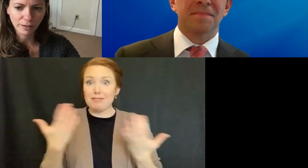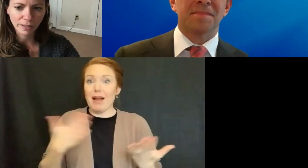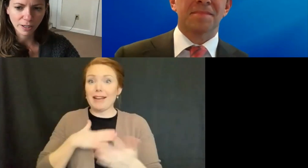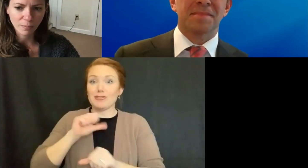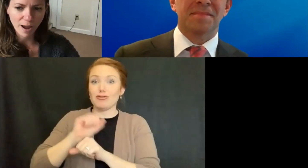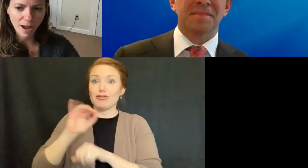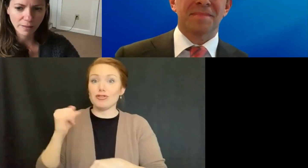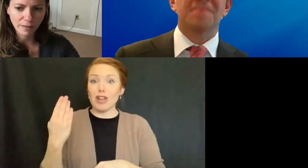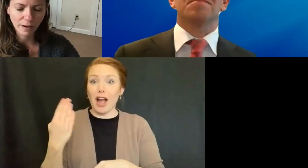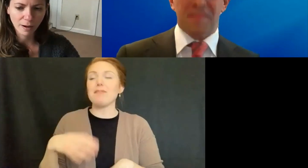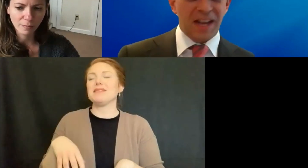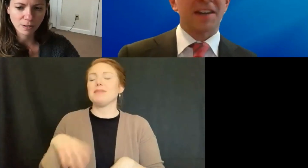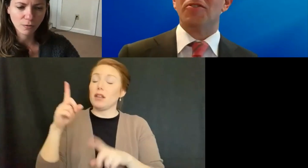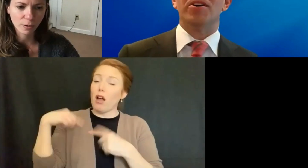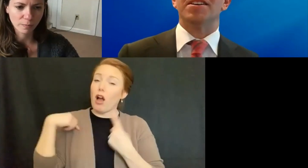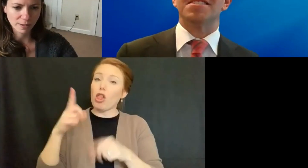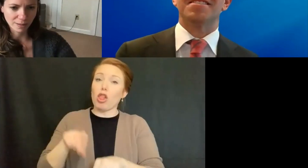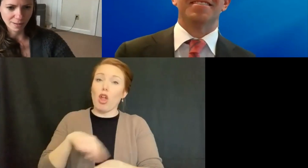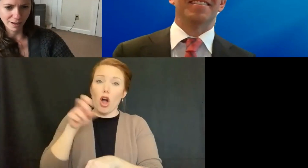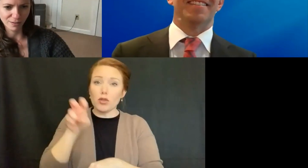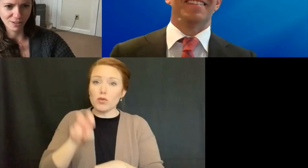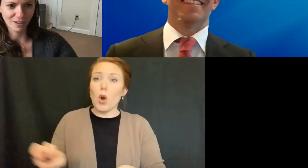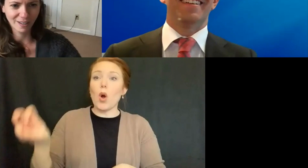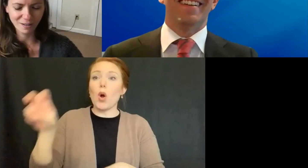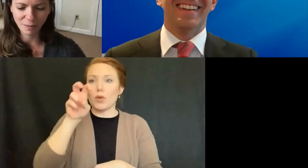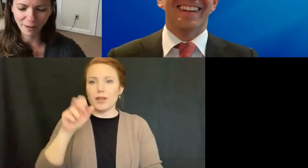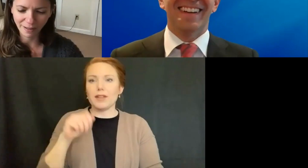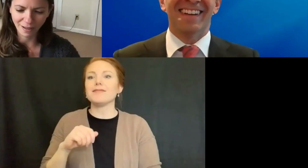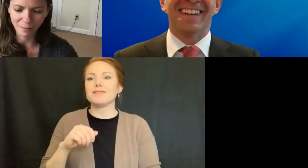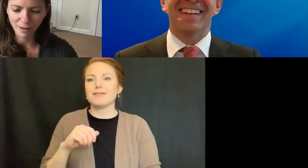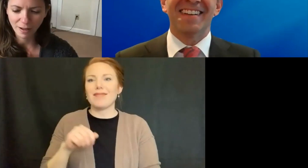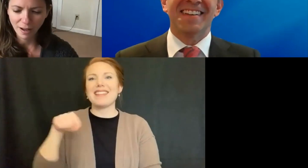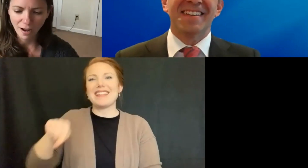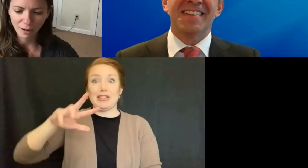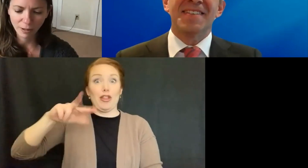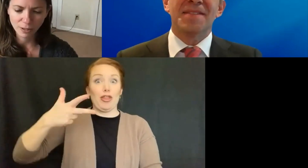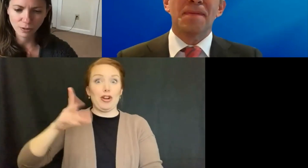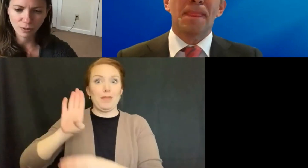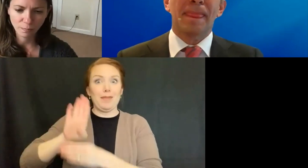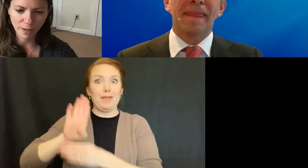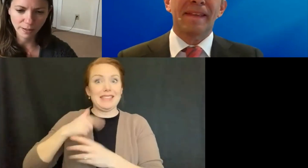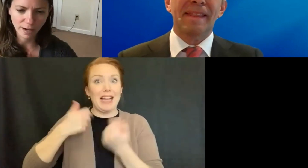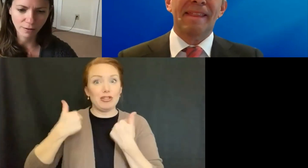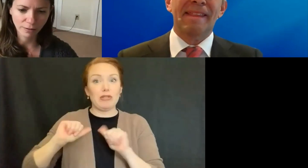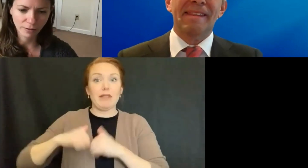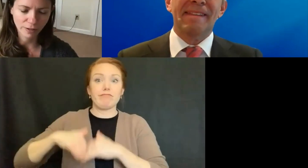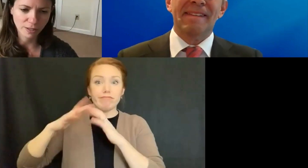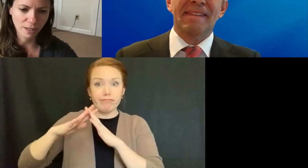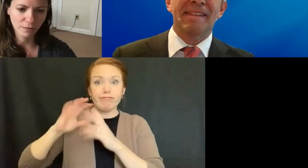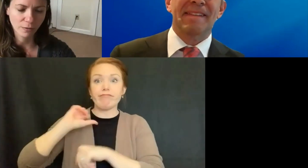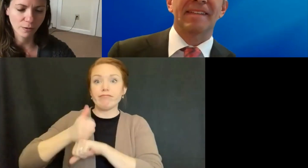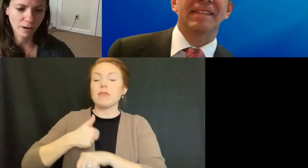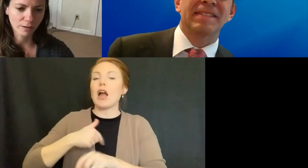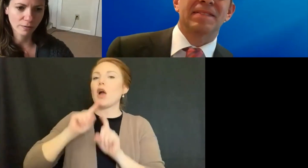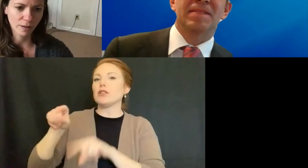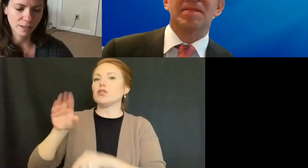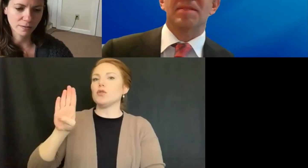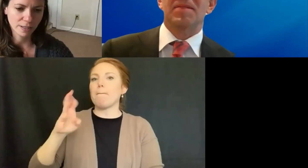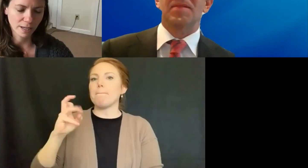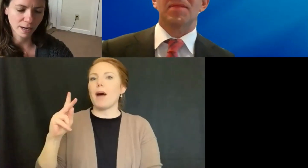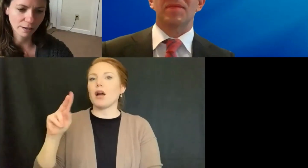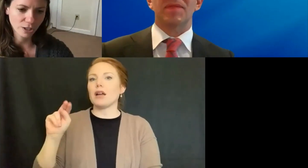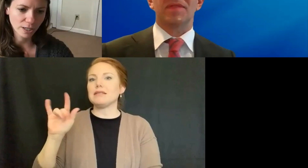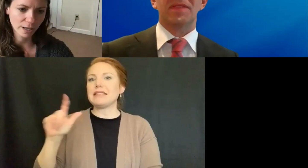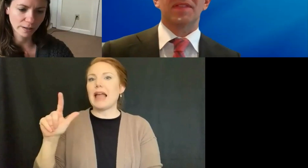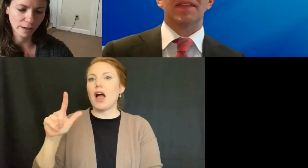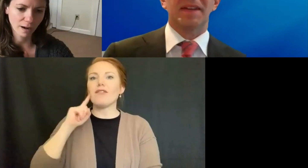a very linear path. This is the fourth business that I've started, but I went to Bucknell University for philosophy